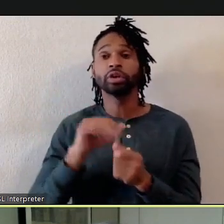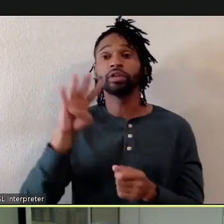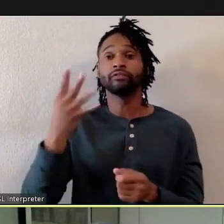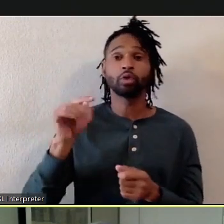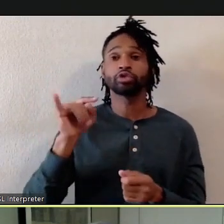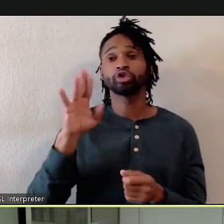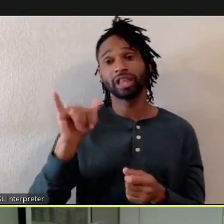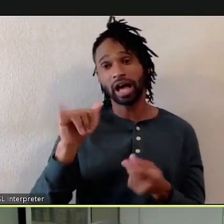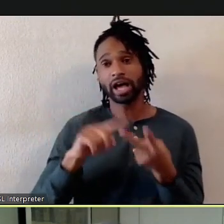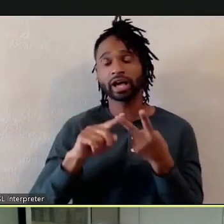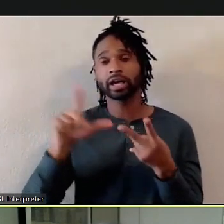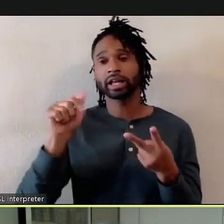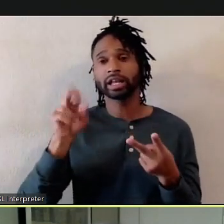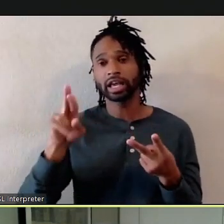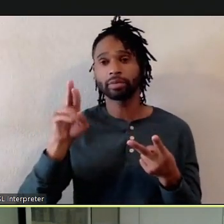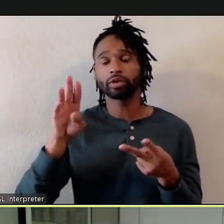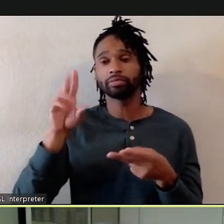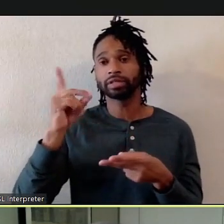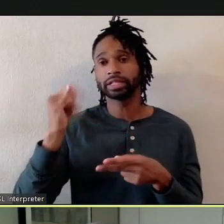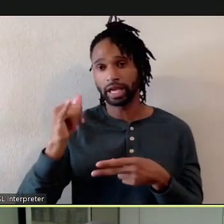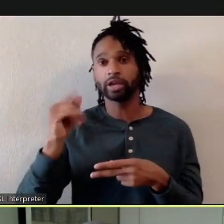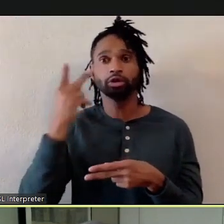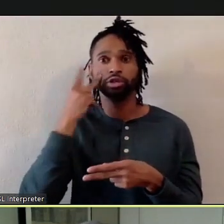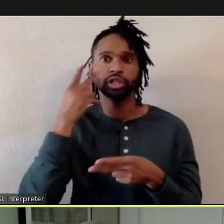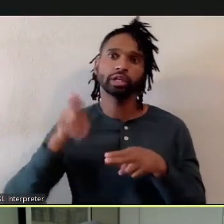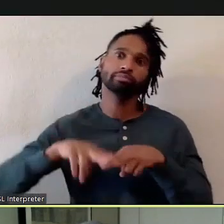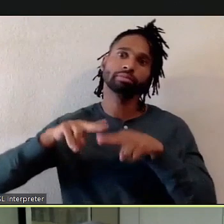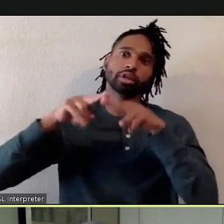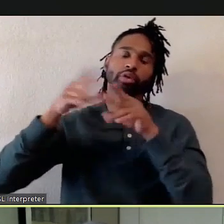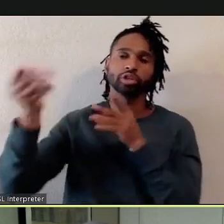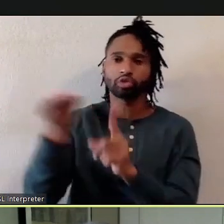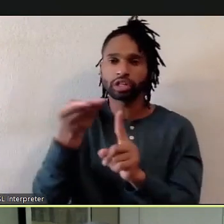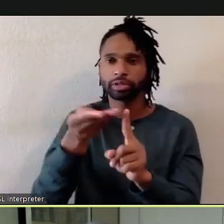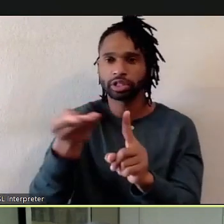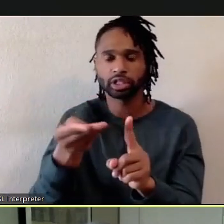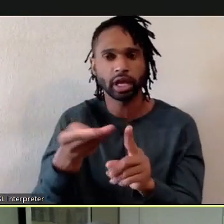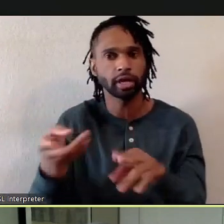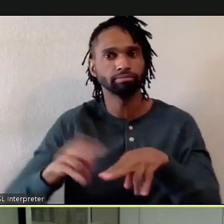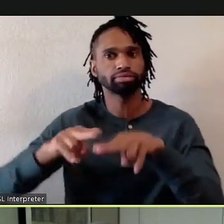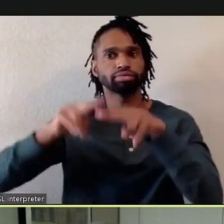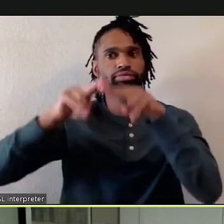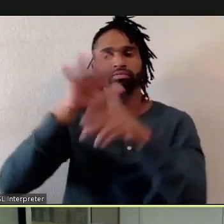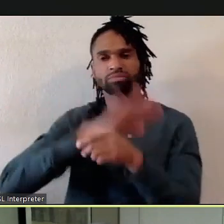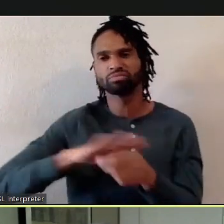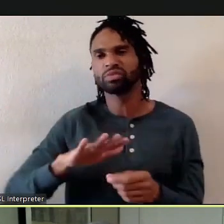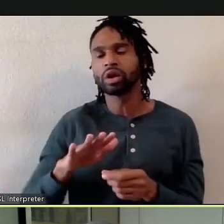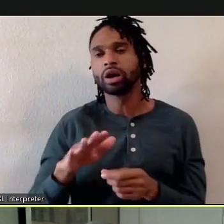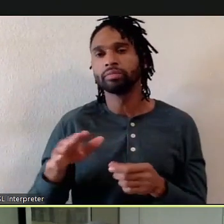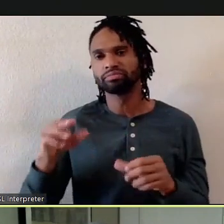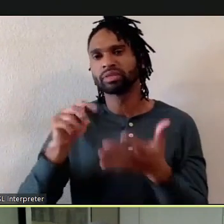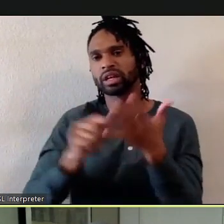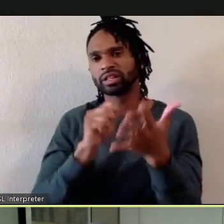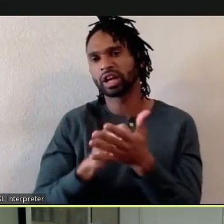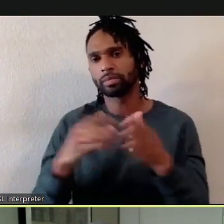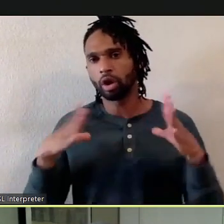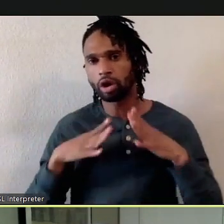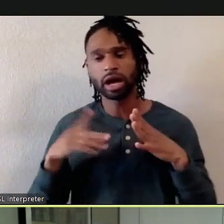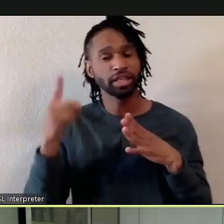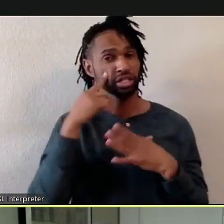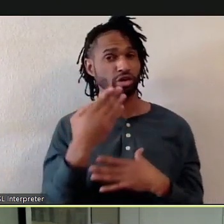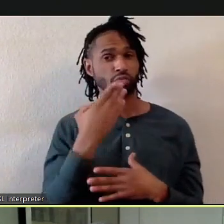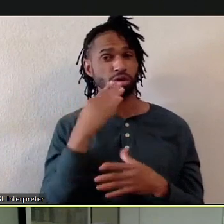Day, we did see increased transmission that occurred around the holidays. And so I think that is going to be a really important strategy